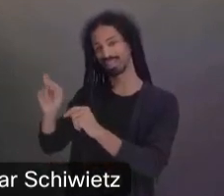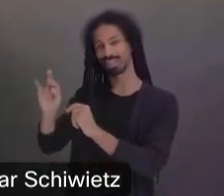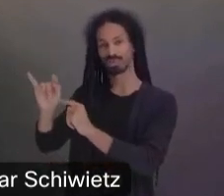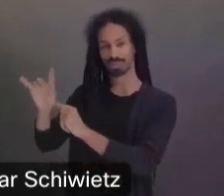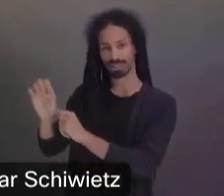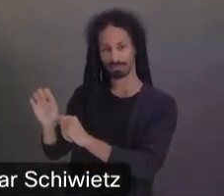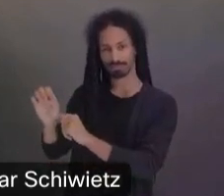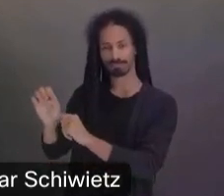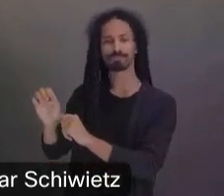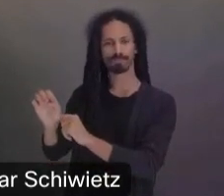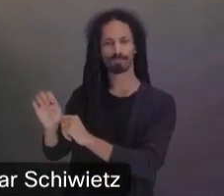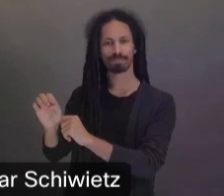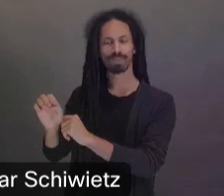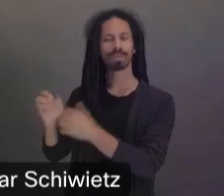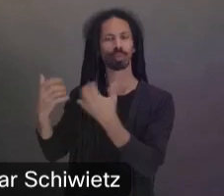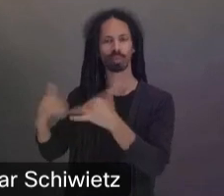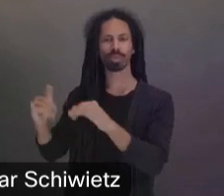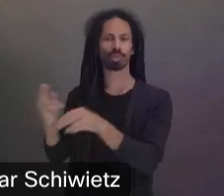period?